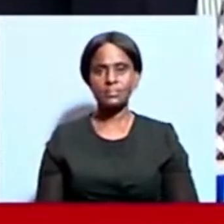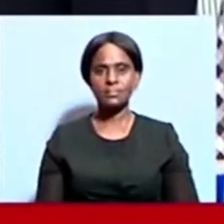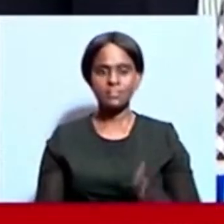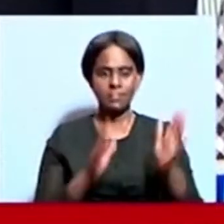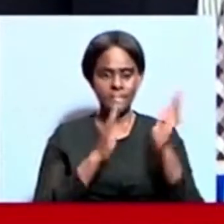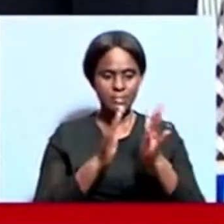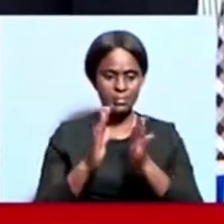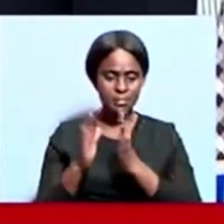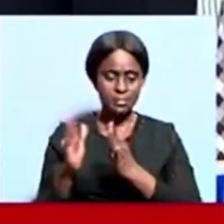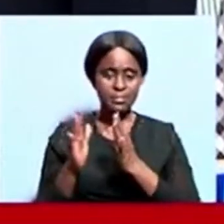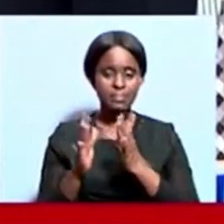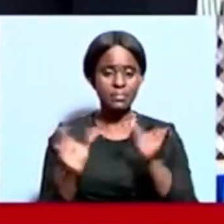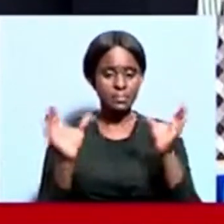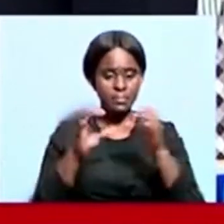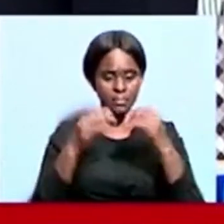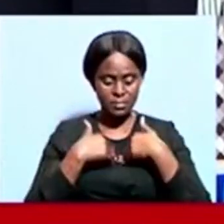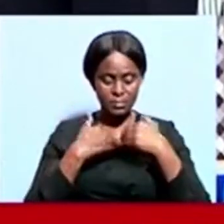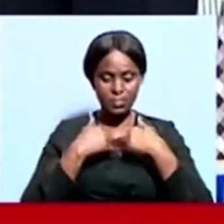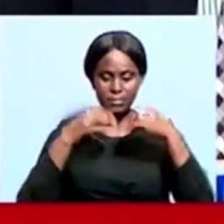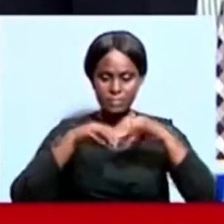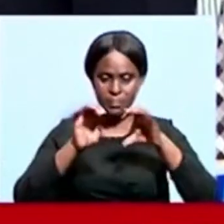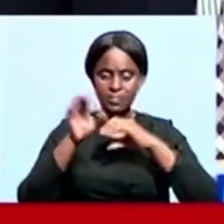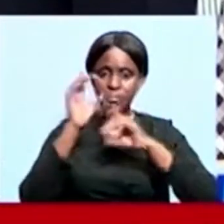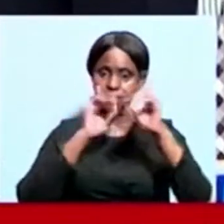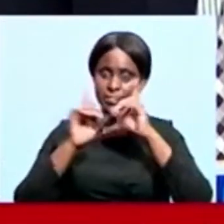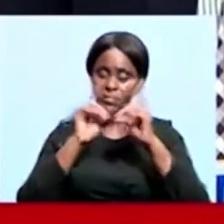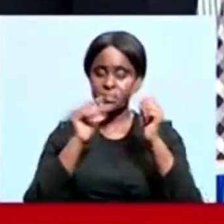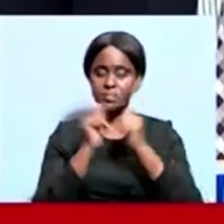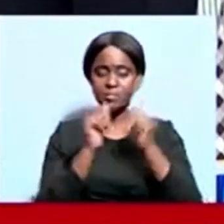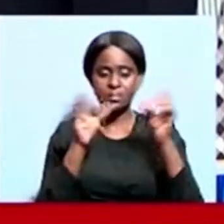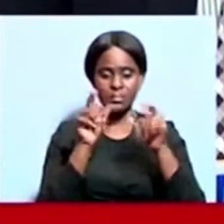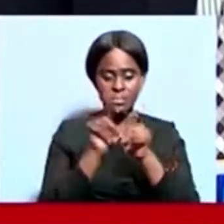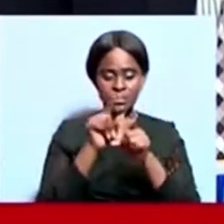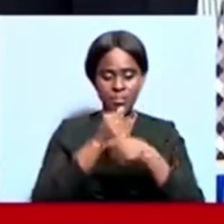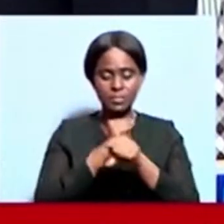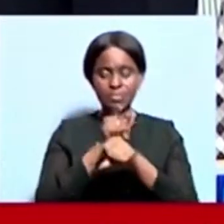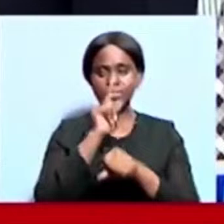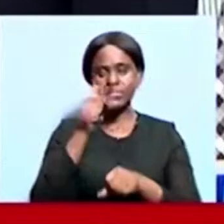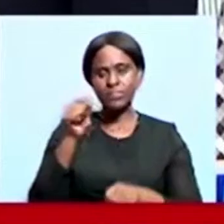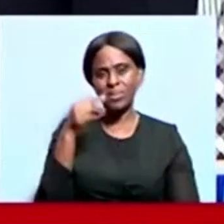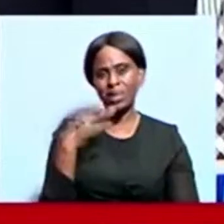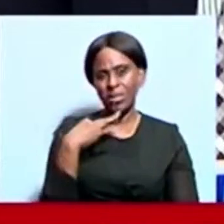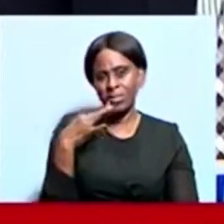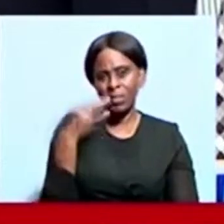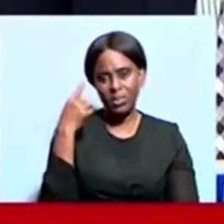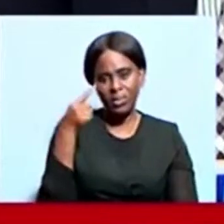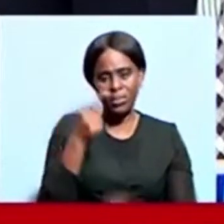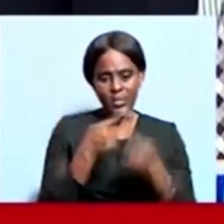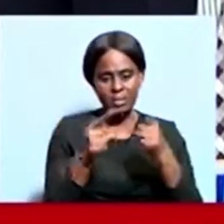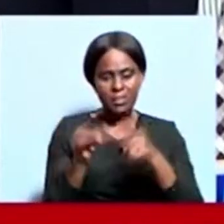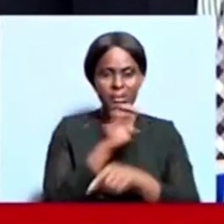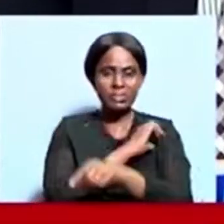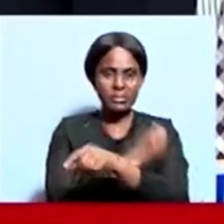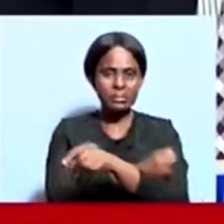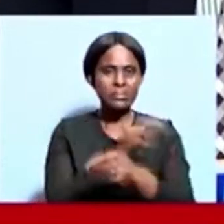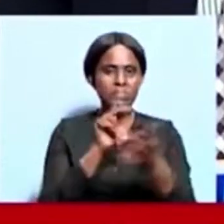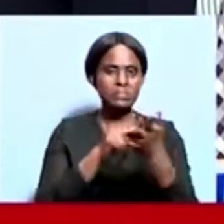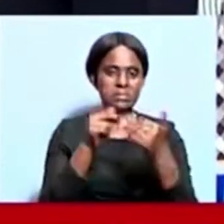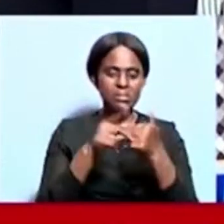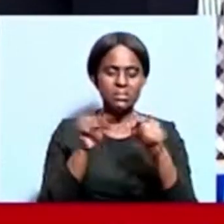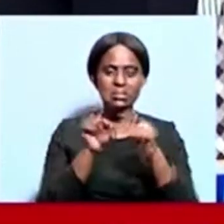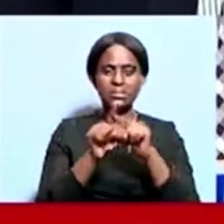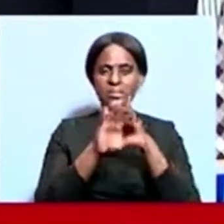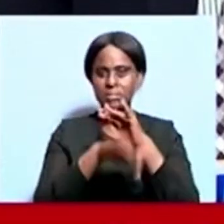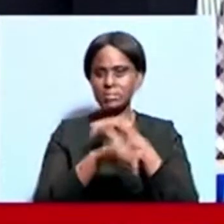Remedial measures, the Council has continued engaging the community to ensure that they apply for various empowerment programs under